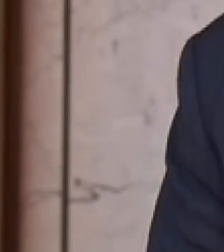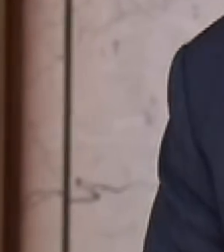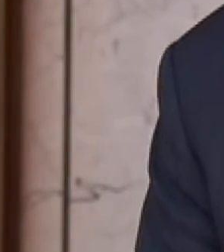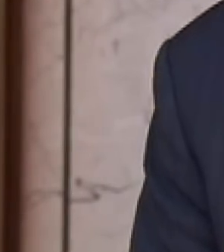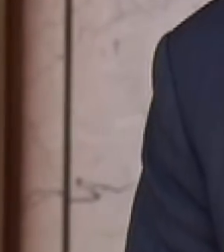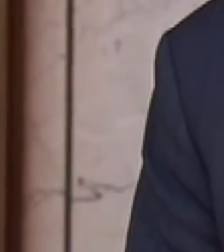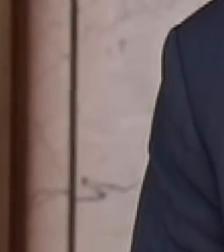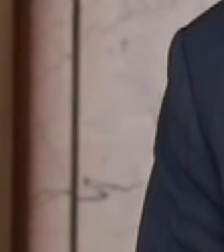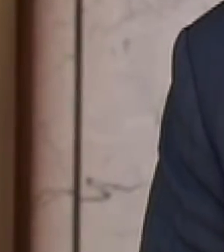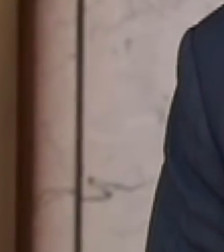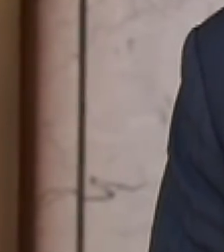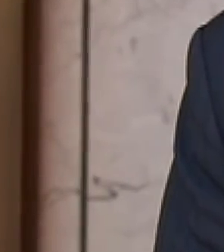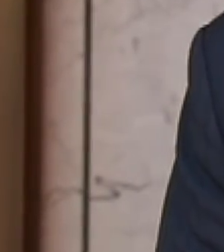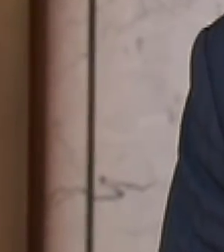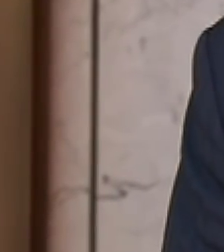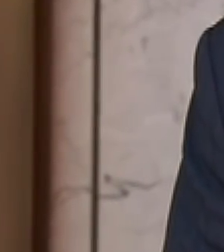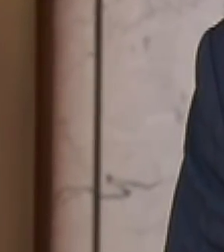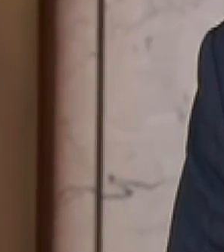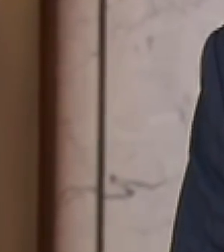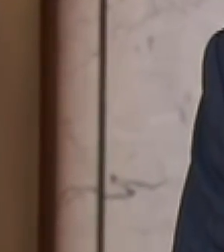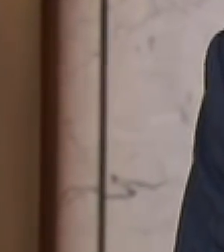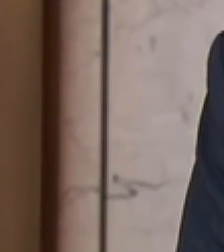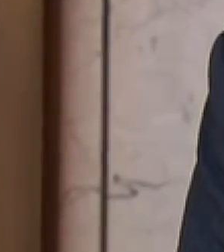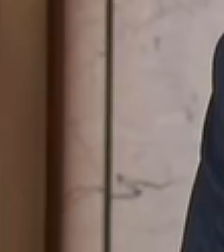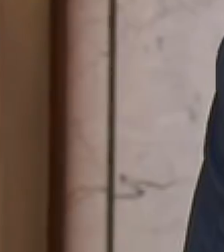with the twin battles that we face and that we fight